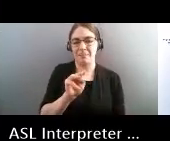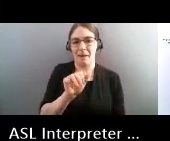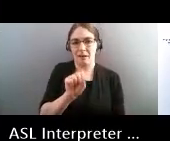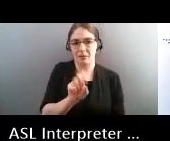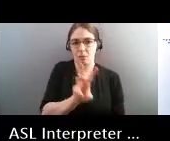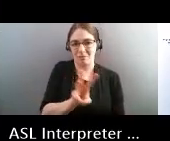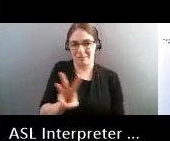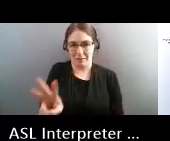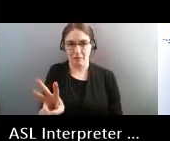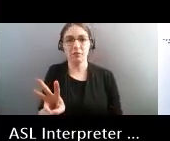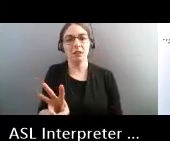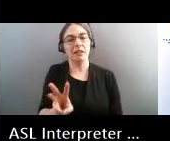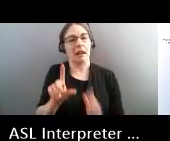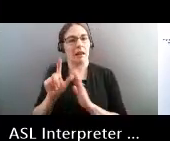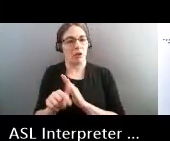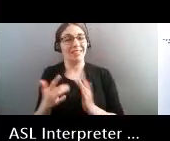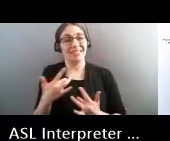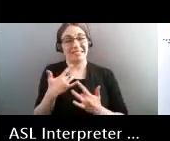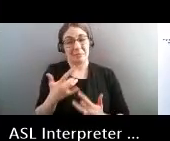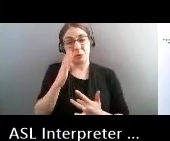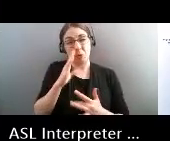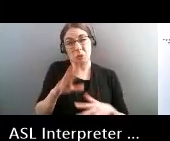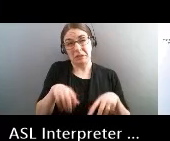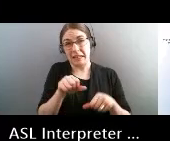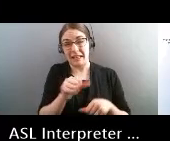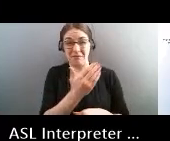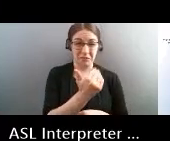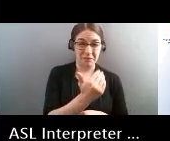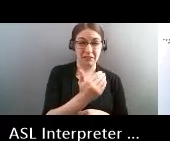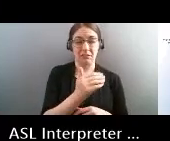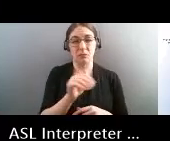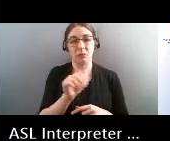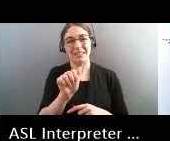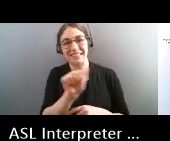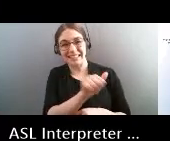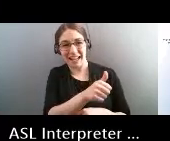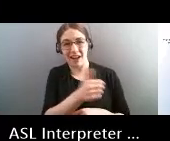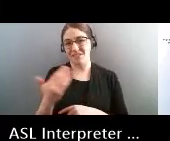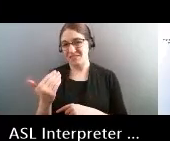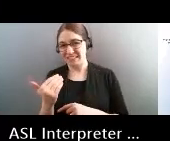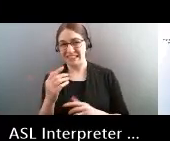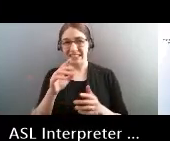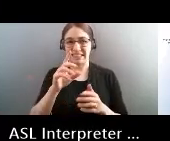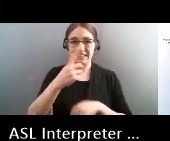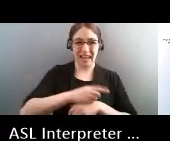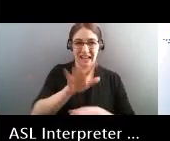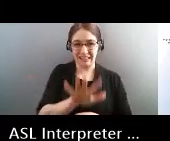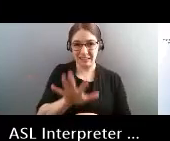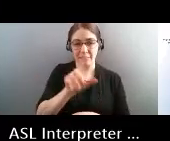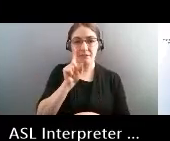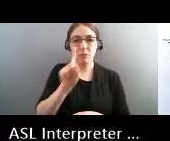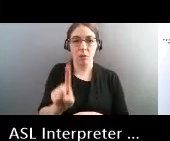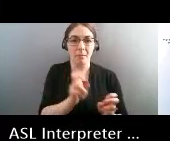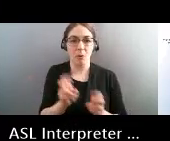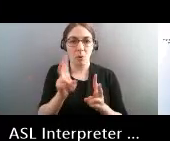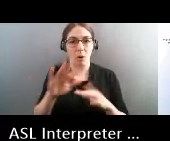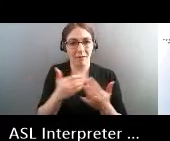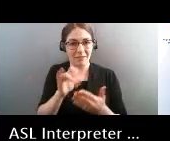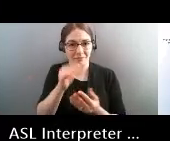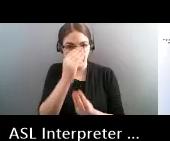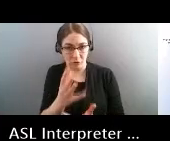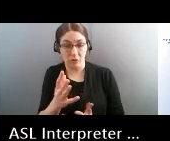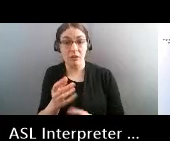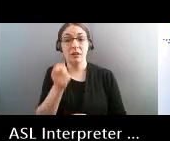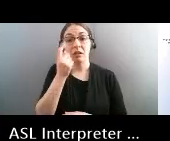us 10 days to 15 days to upload all the information. But we have a page in the DMAS website where we